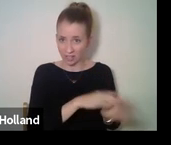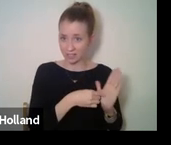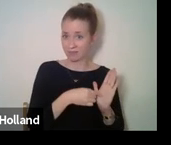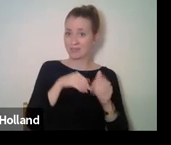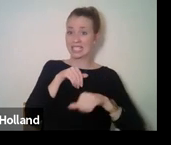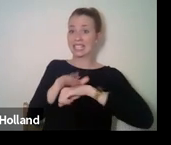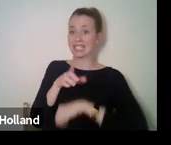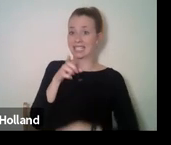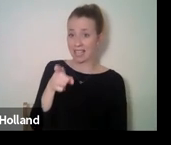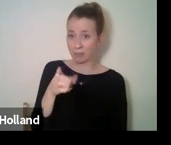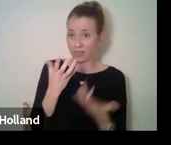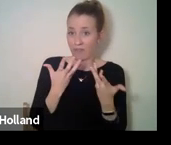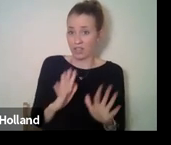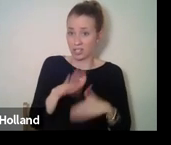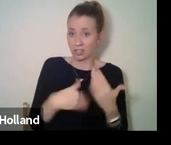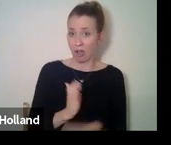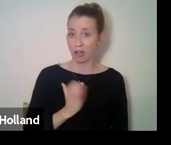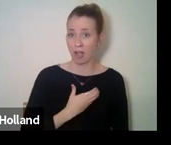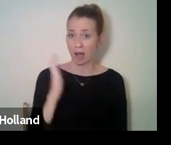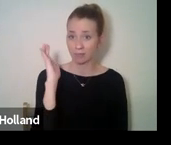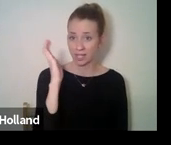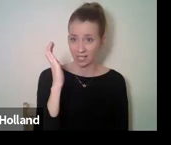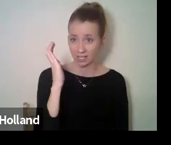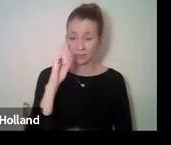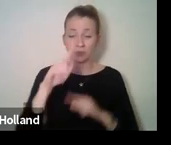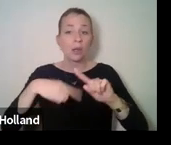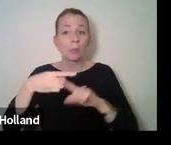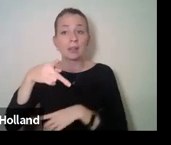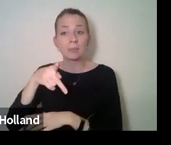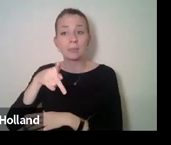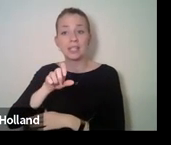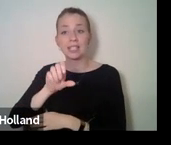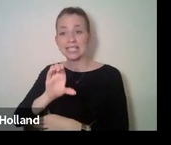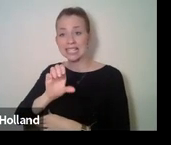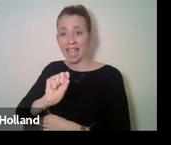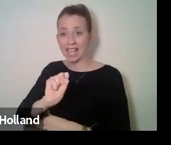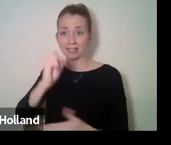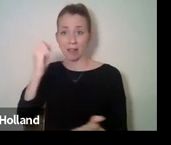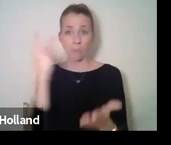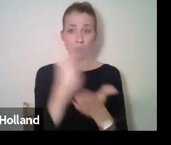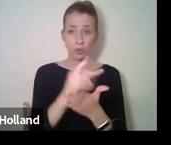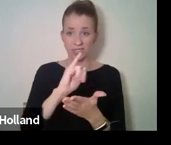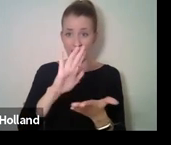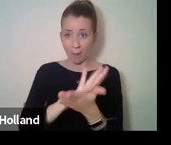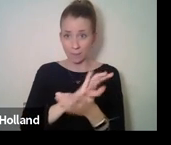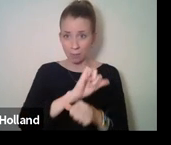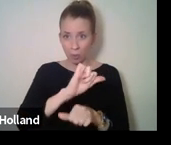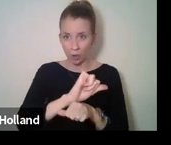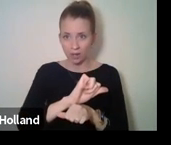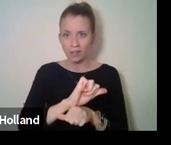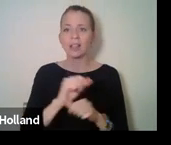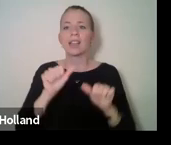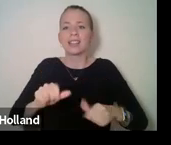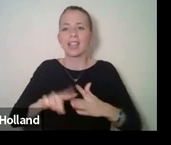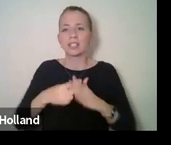presentations. And as soon as the Public Service Commission approves the paperwork, then we'll be able to move into the